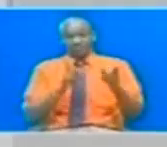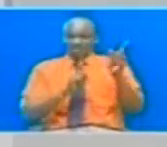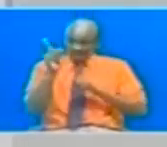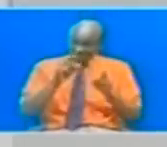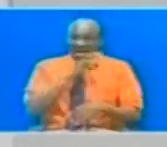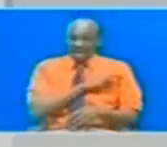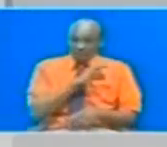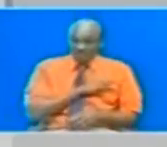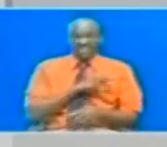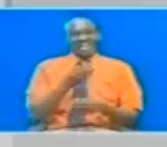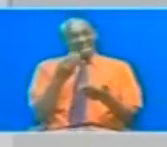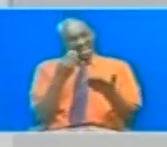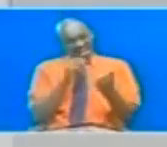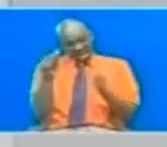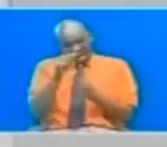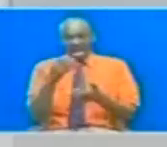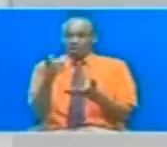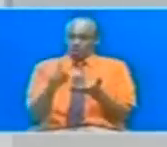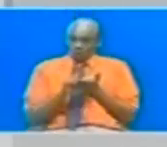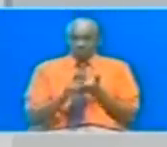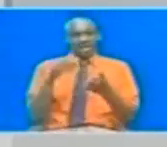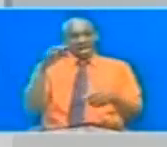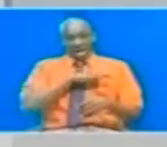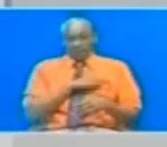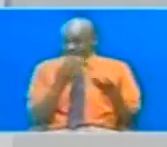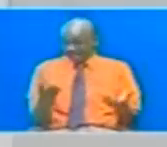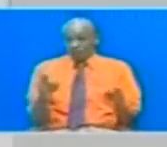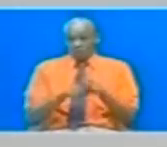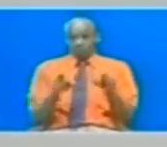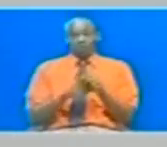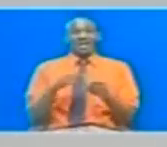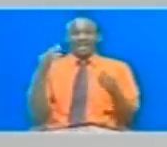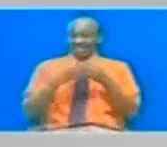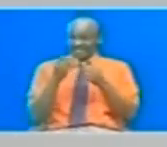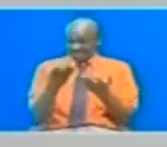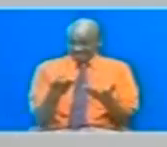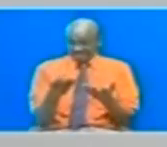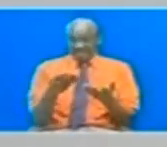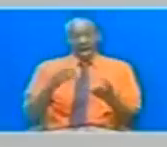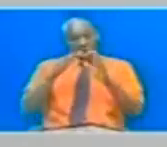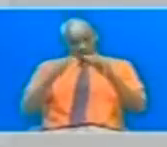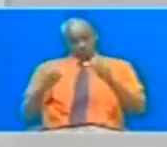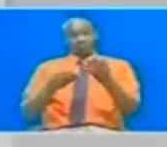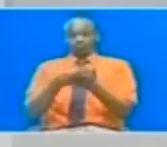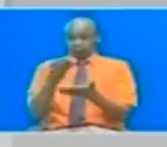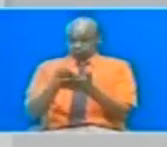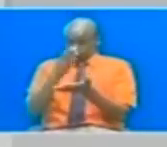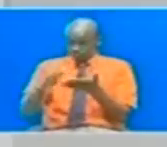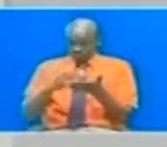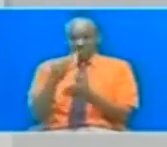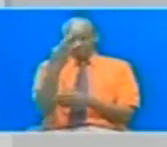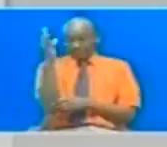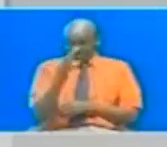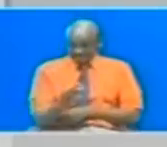allowance, car loans for at least 800,000 shillings for the lowest paid teacher, a mortgage scheme at 3% interest, a